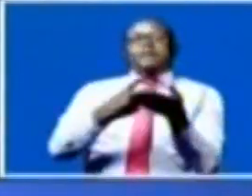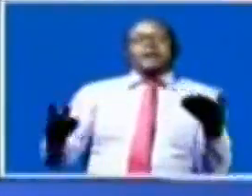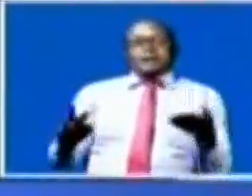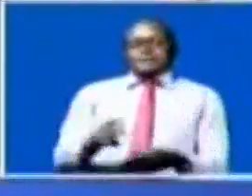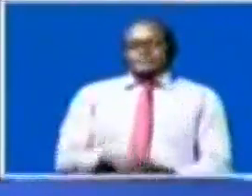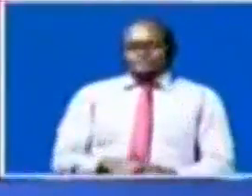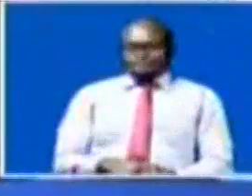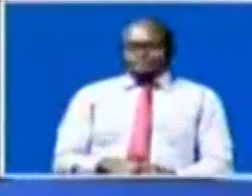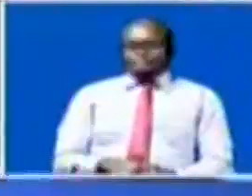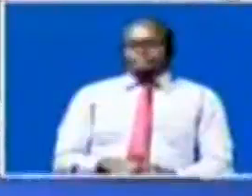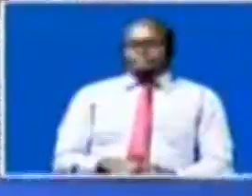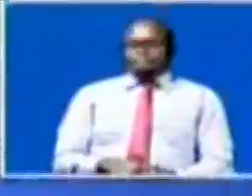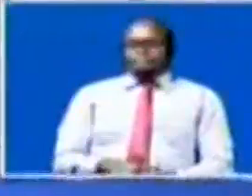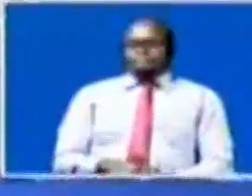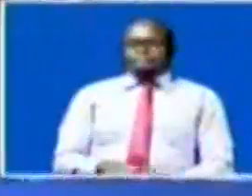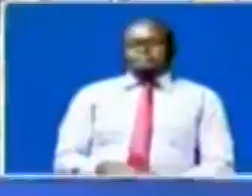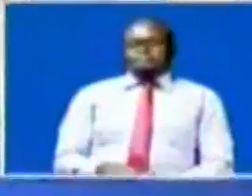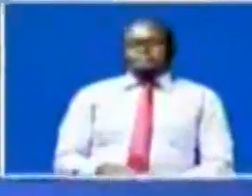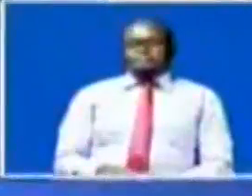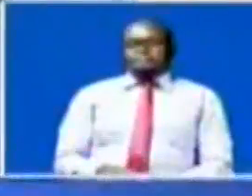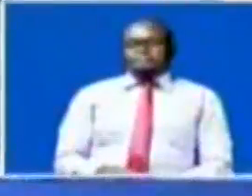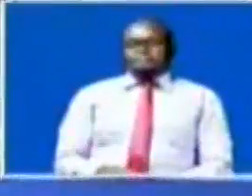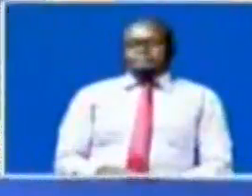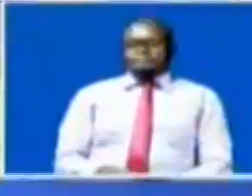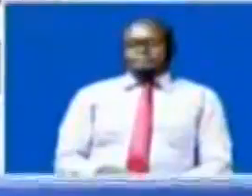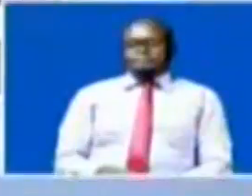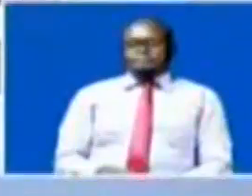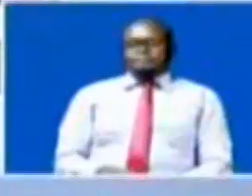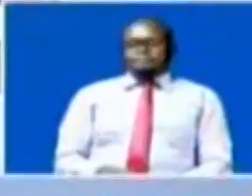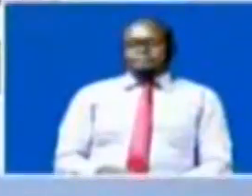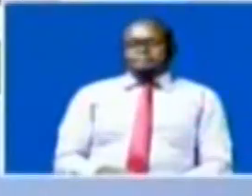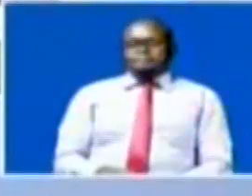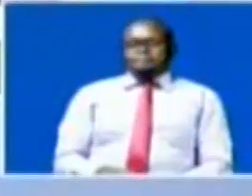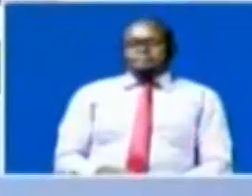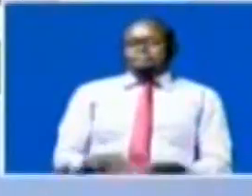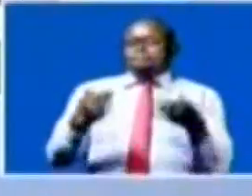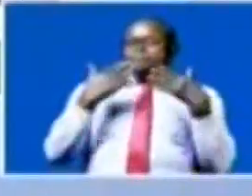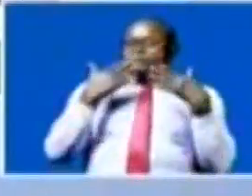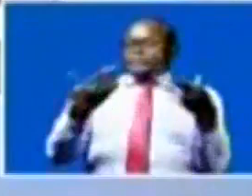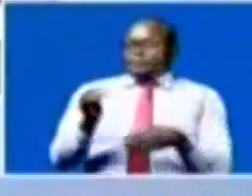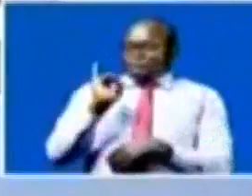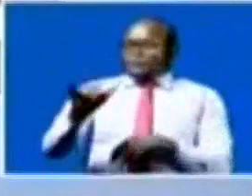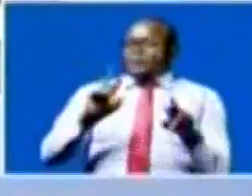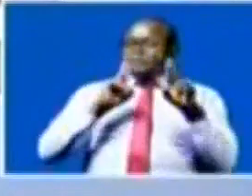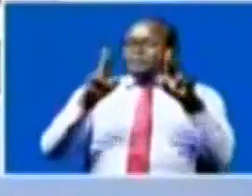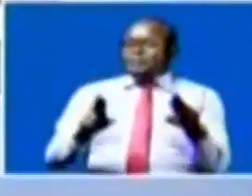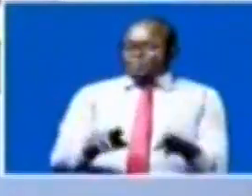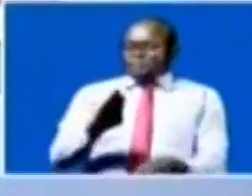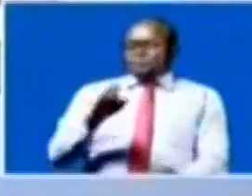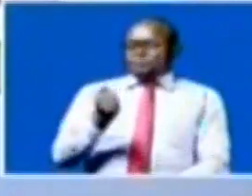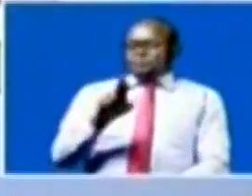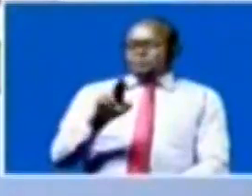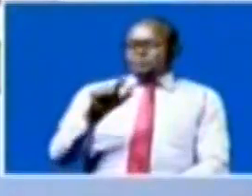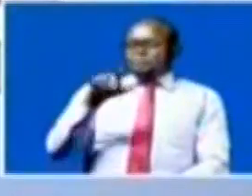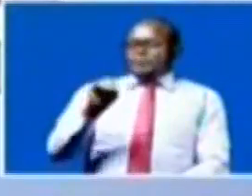Ibrahim Karanja, KTN News. Thank you, Ibrahim, for that report. Now, Baringo Senator